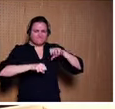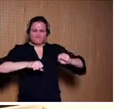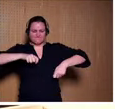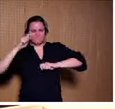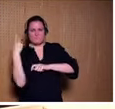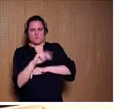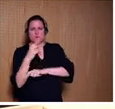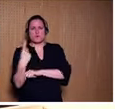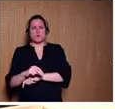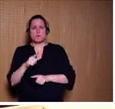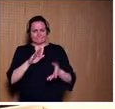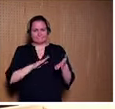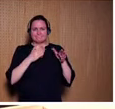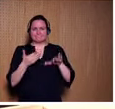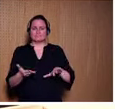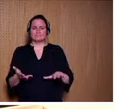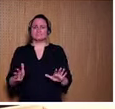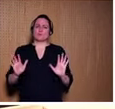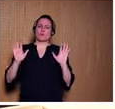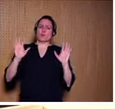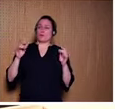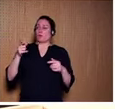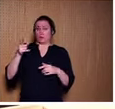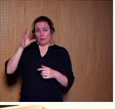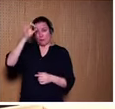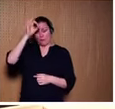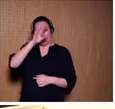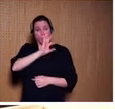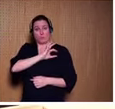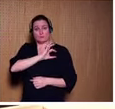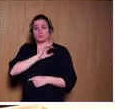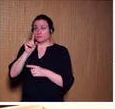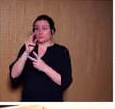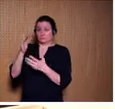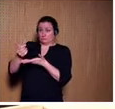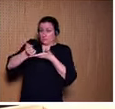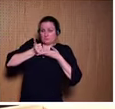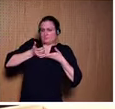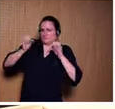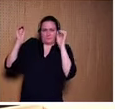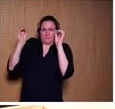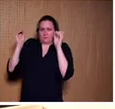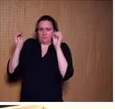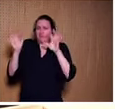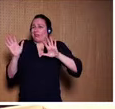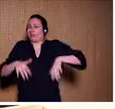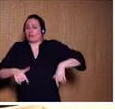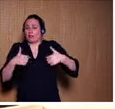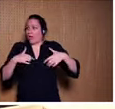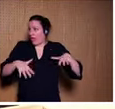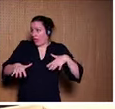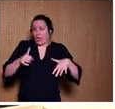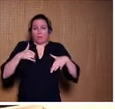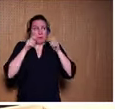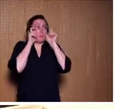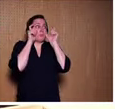us poor people, we stayed awake most nights to protect ourselves. It was an endless vigil.